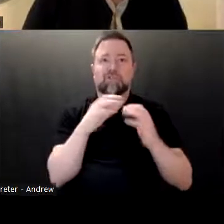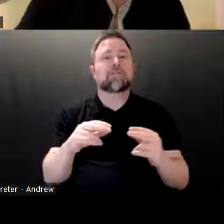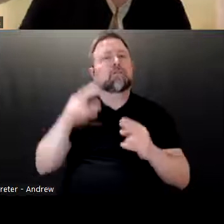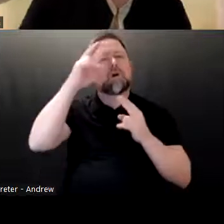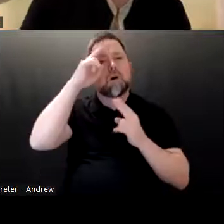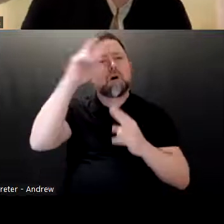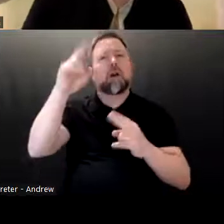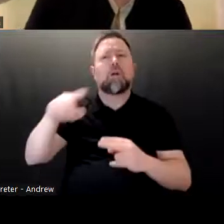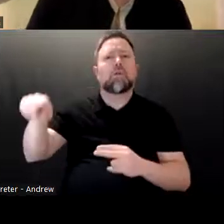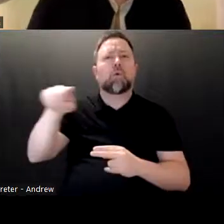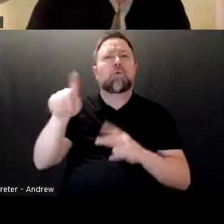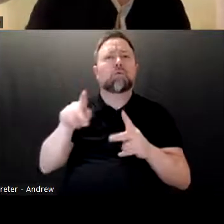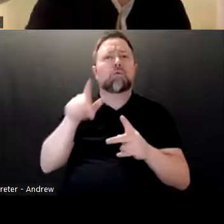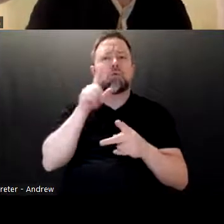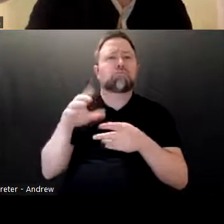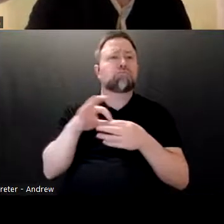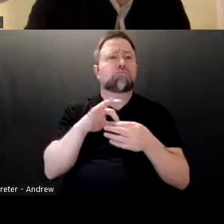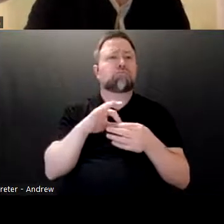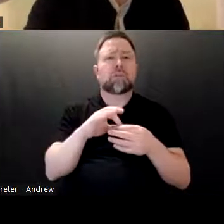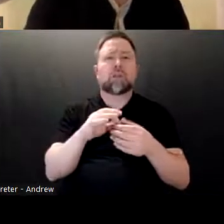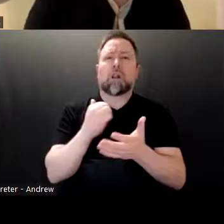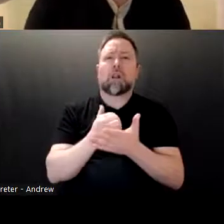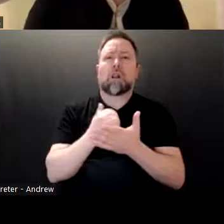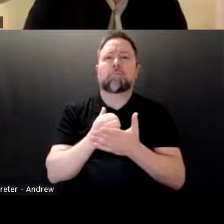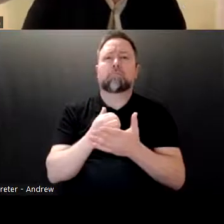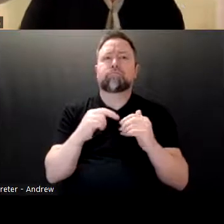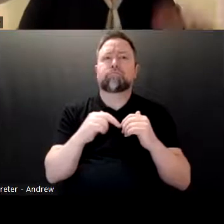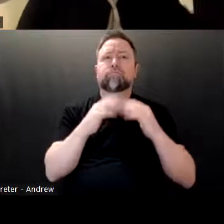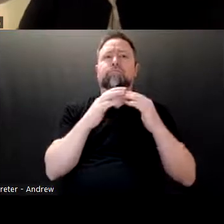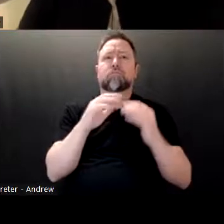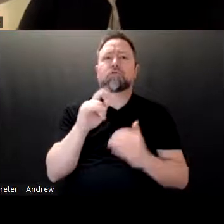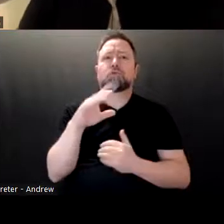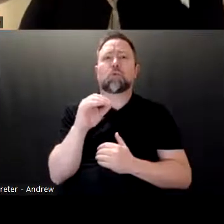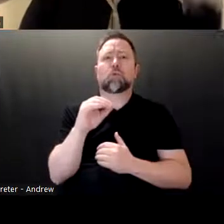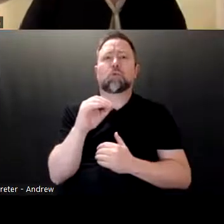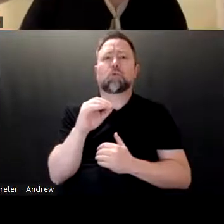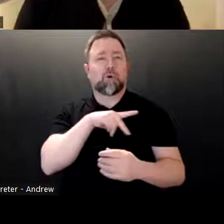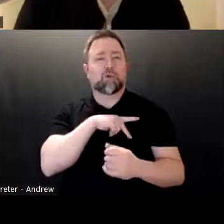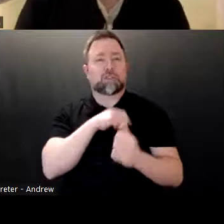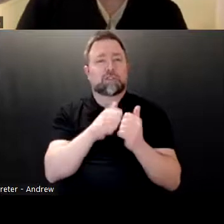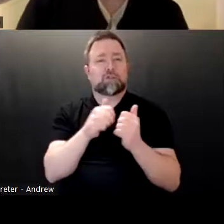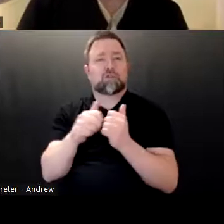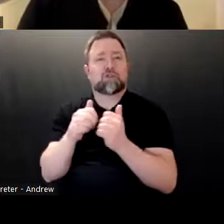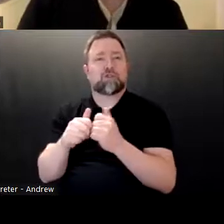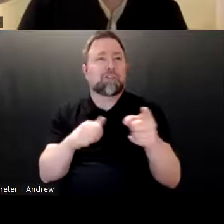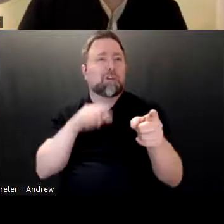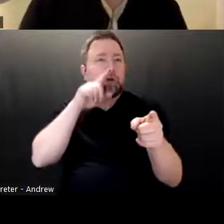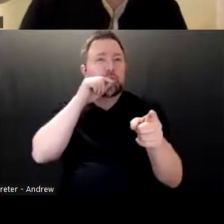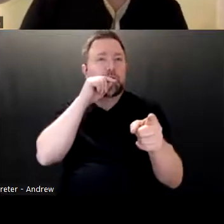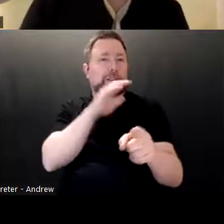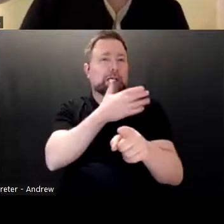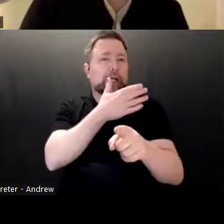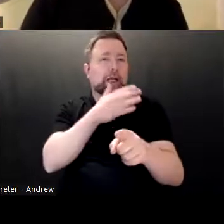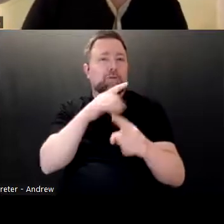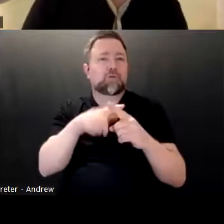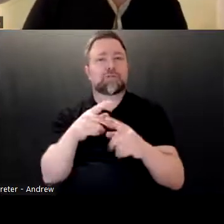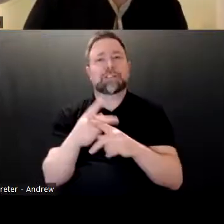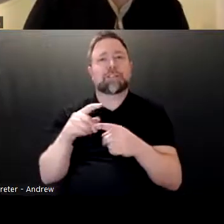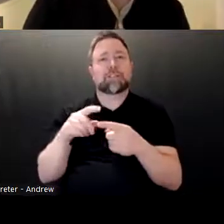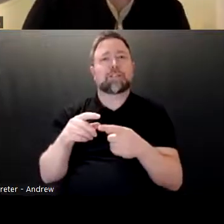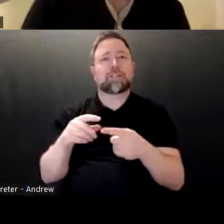here a lot, but Wharton's work and the construction of the studio depended on those friendships and those